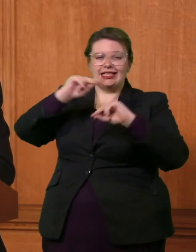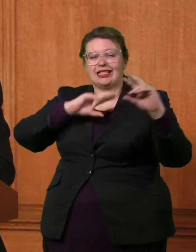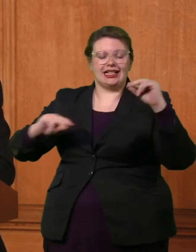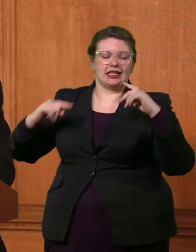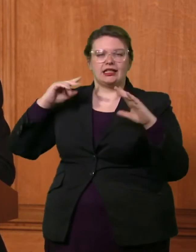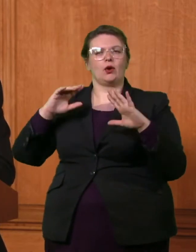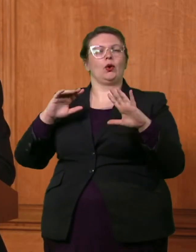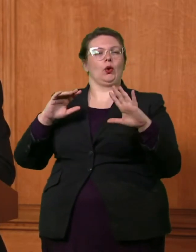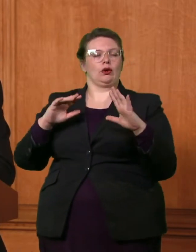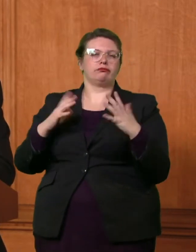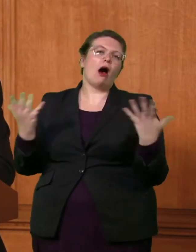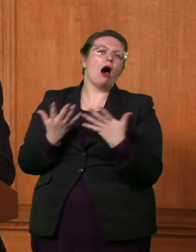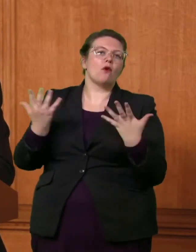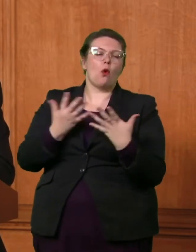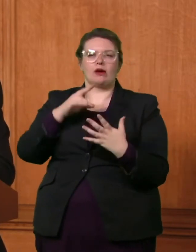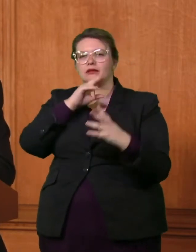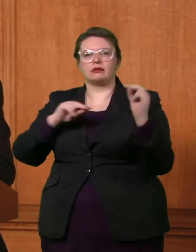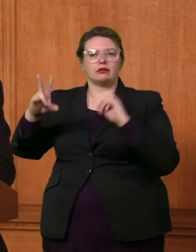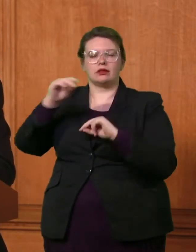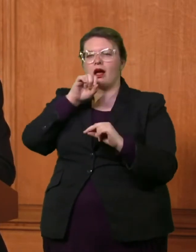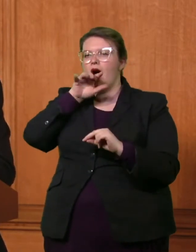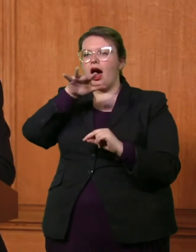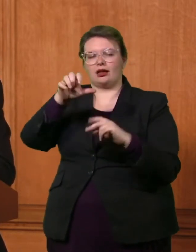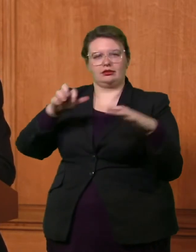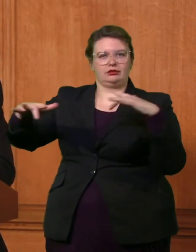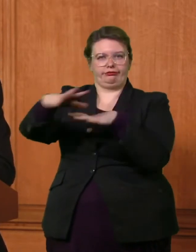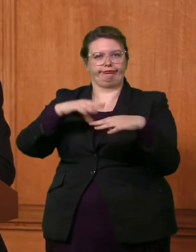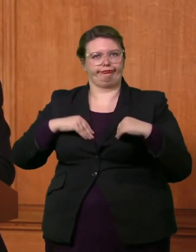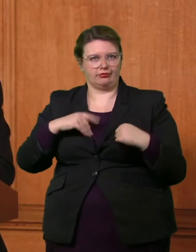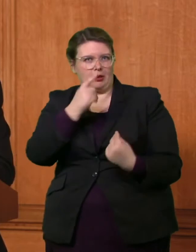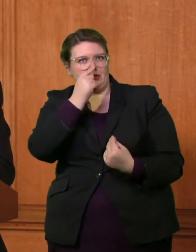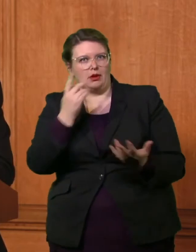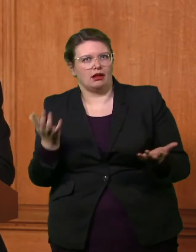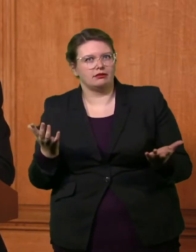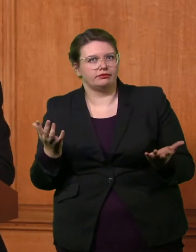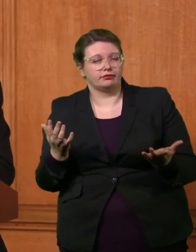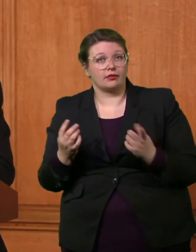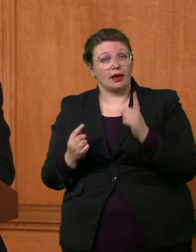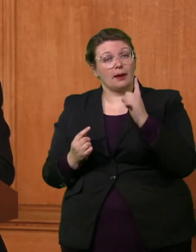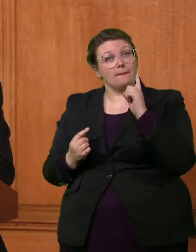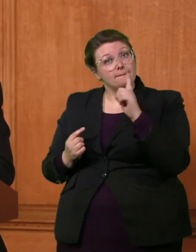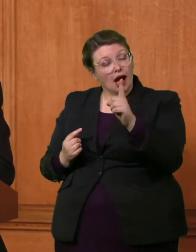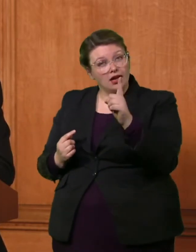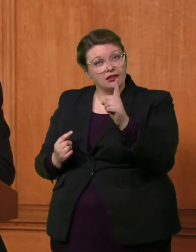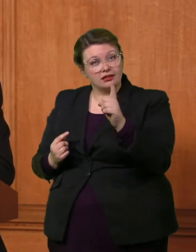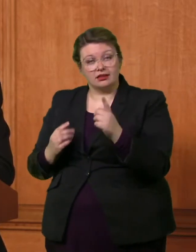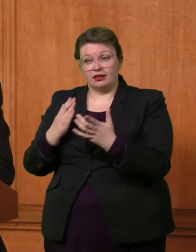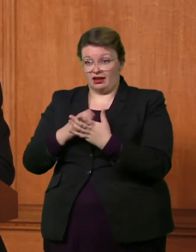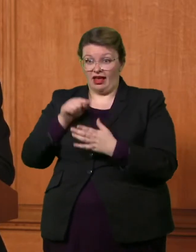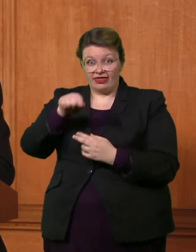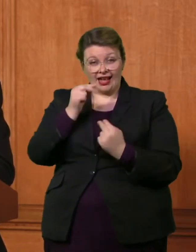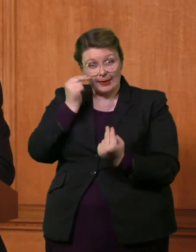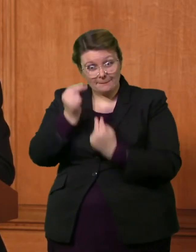some transmission. But really, who pays the bill or how much of the bill you have to pay for yourself is not a